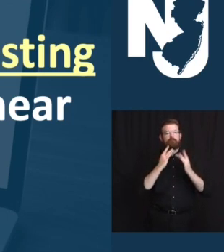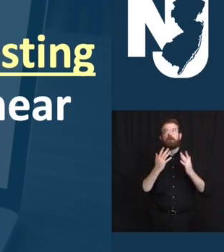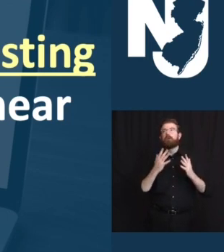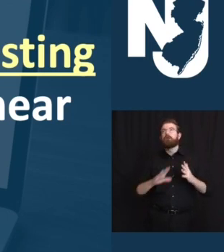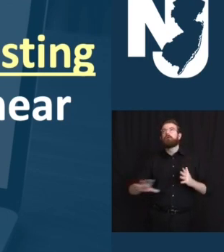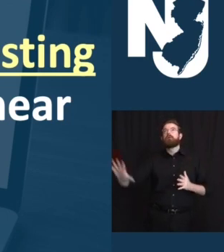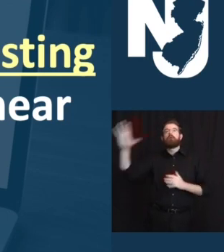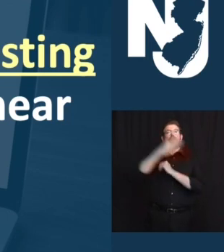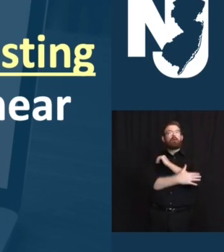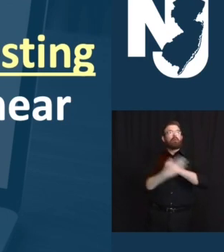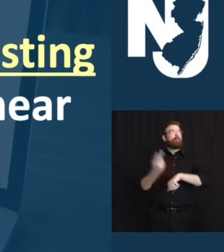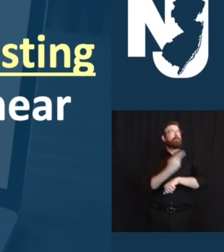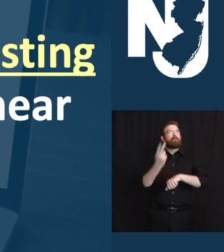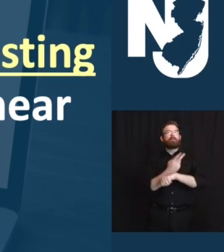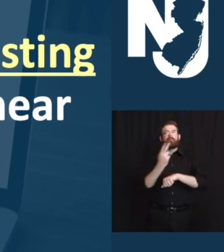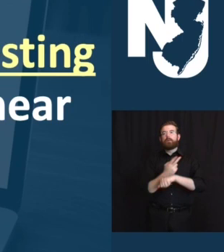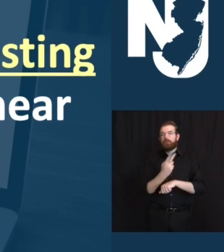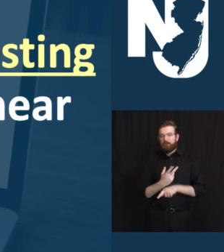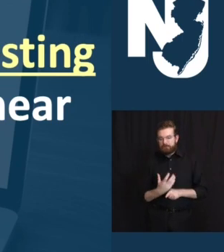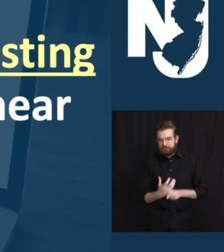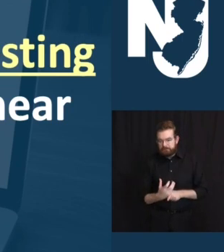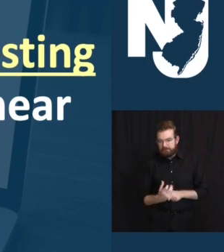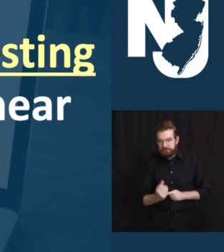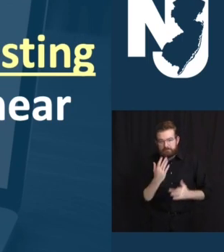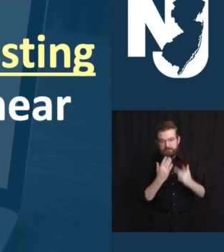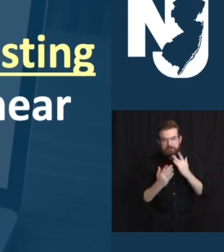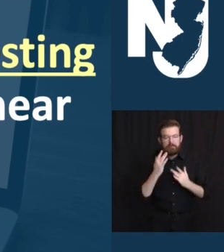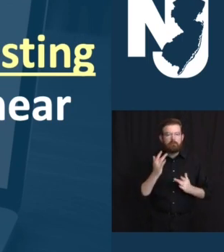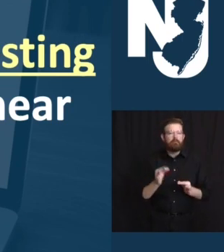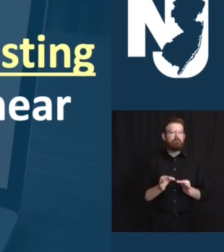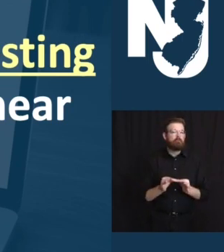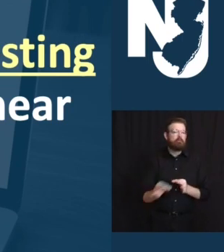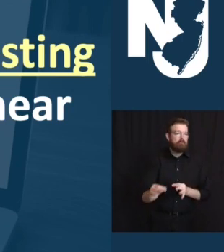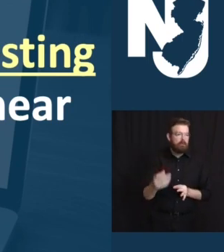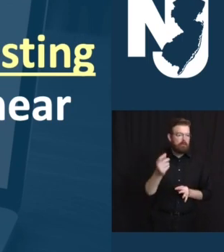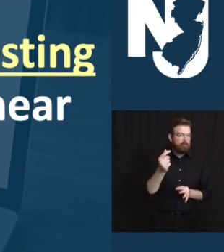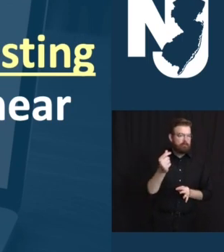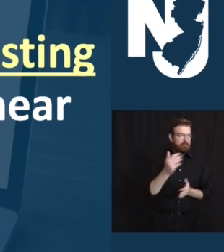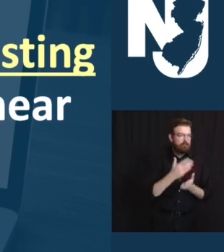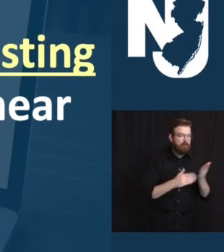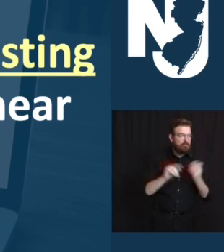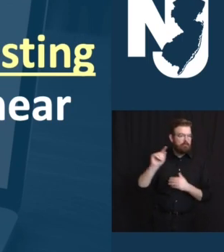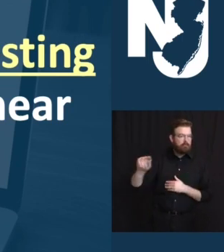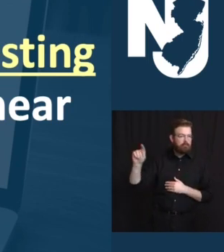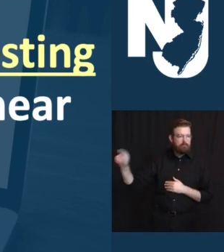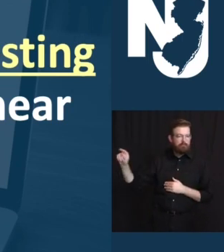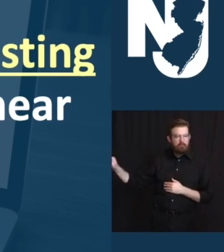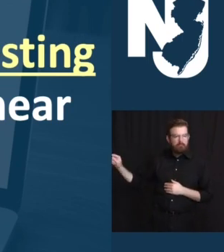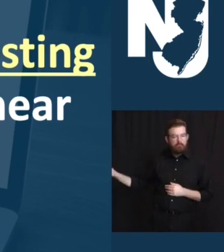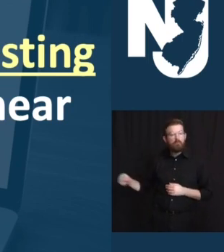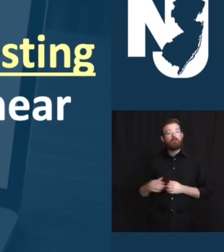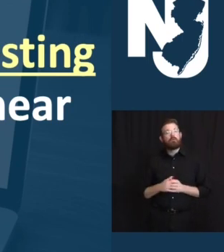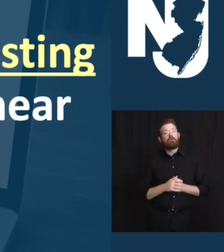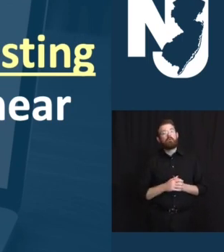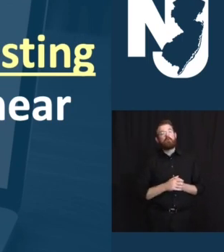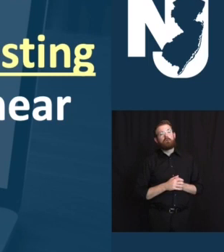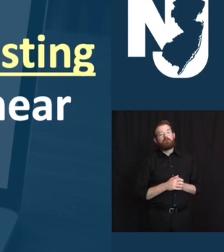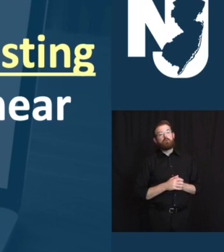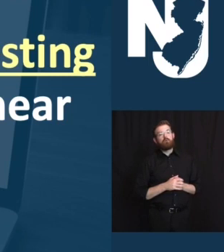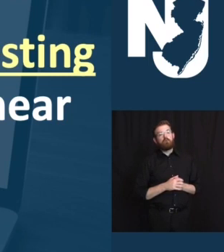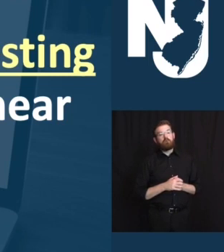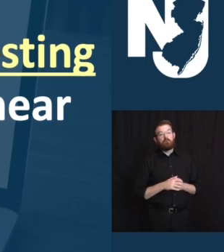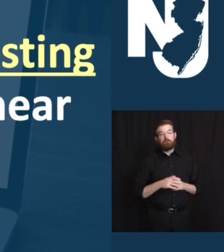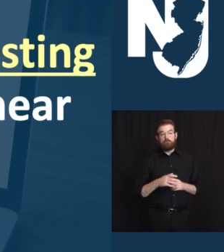and it shouldn't surprise any of us. So it's not a New Jersey issue. It is a national issue because of the